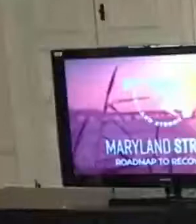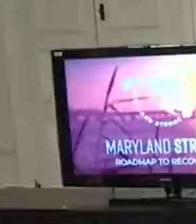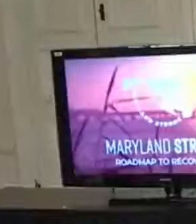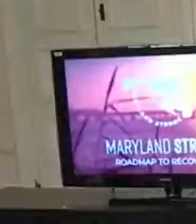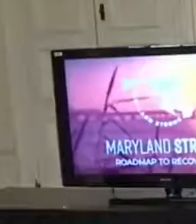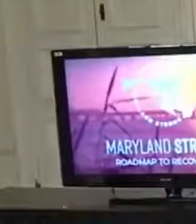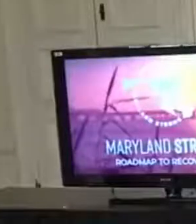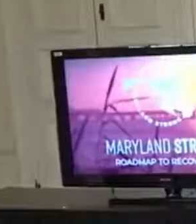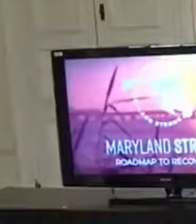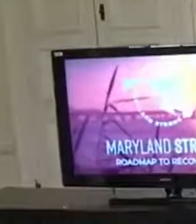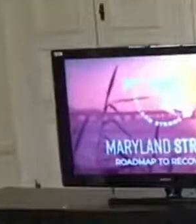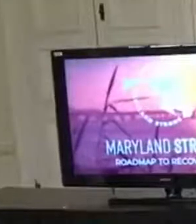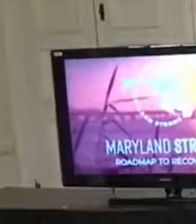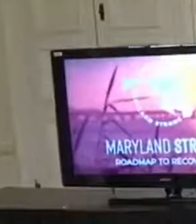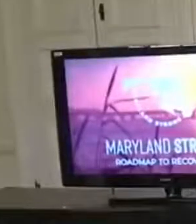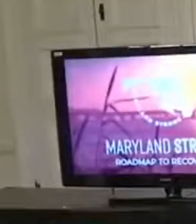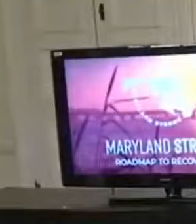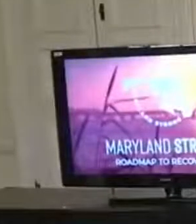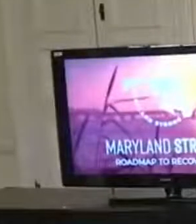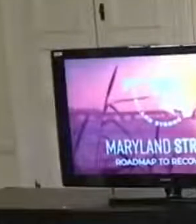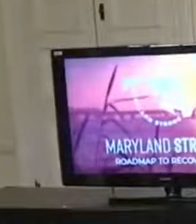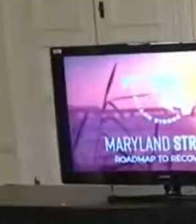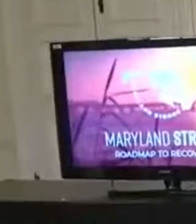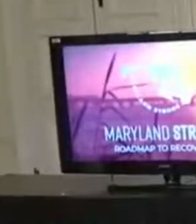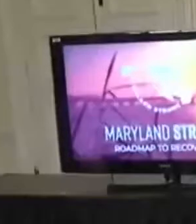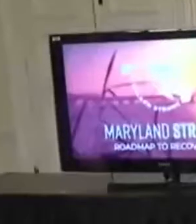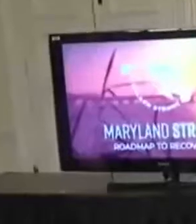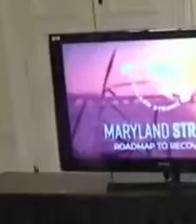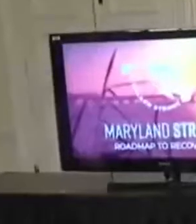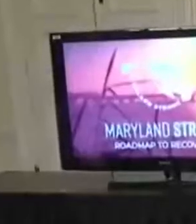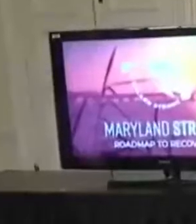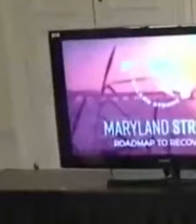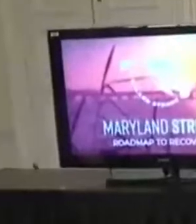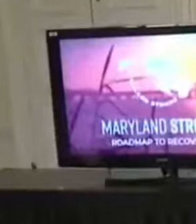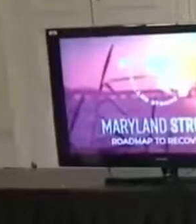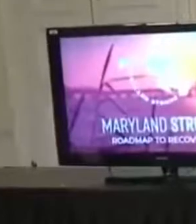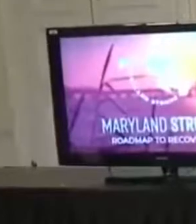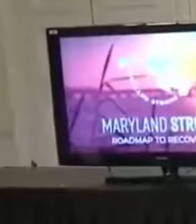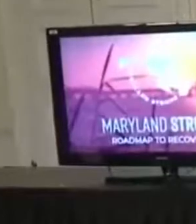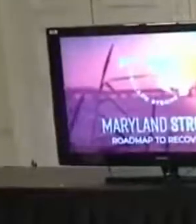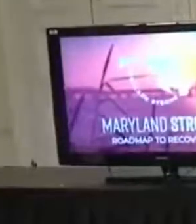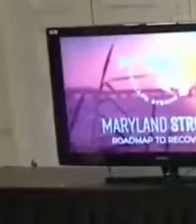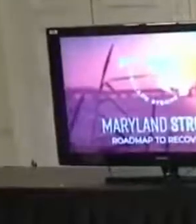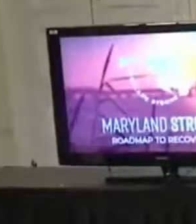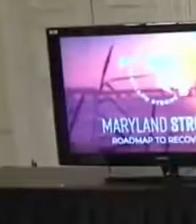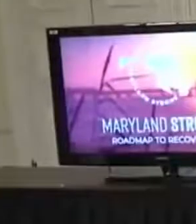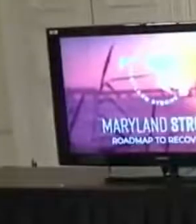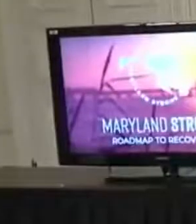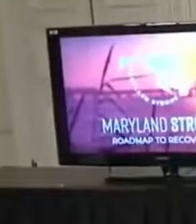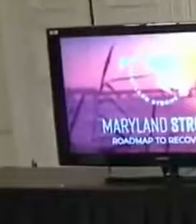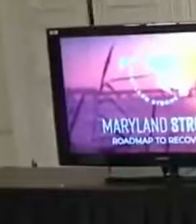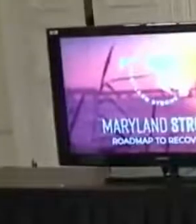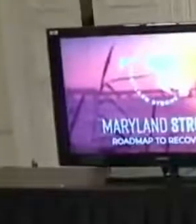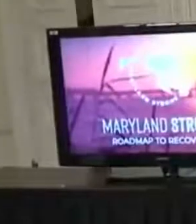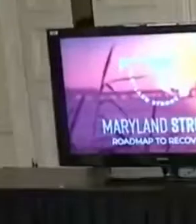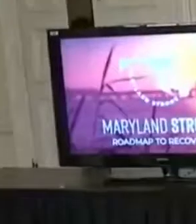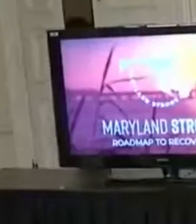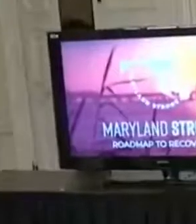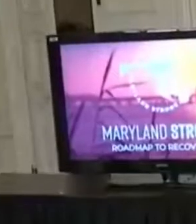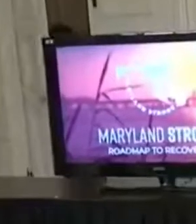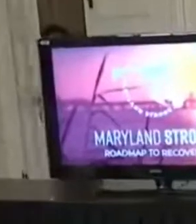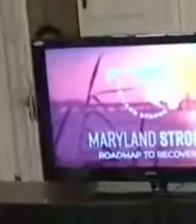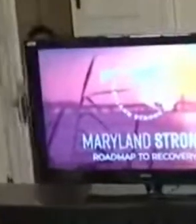Well, good afternoon. Joining me today are Secretary Kelly Schulz of the Maryland Department